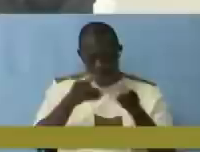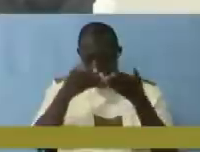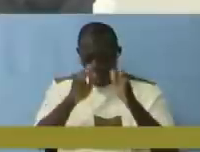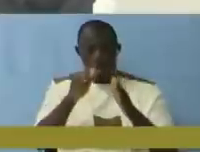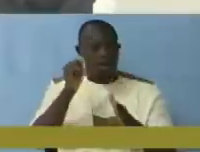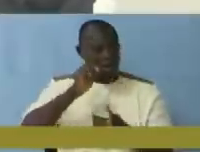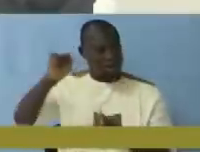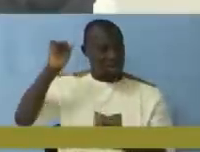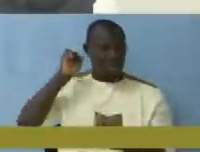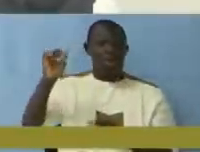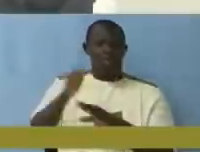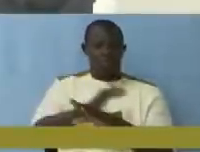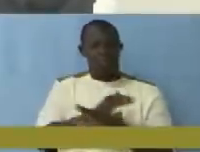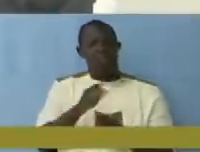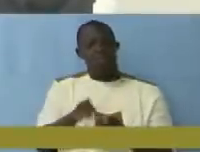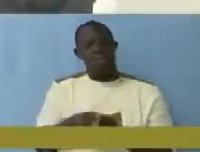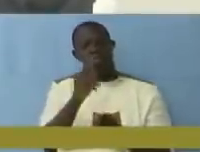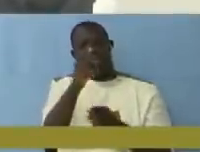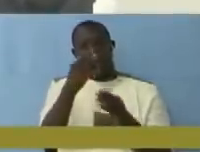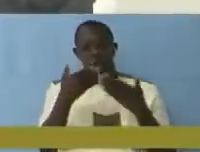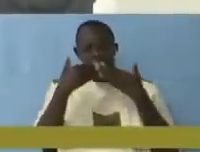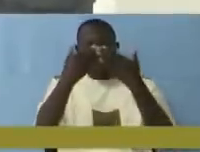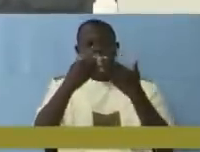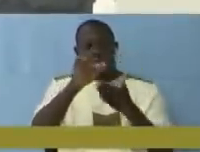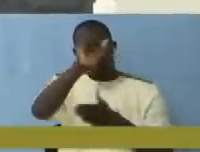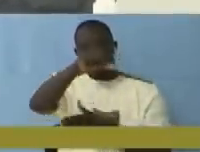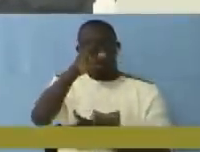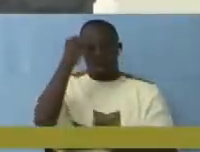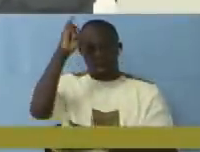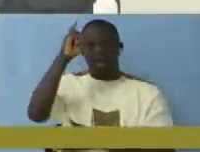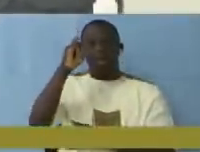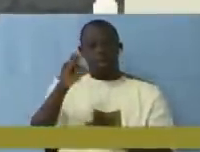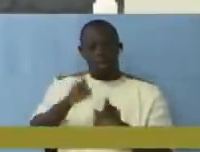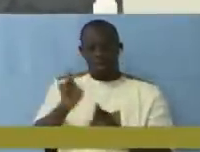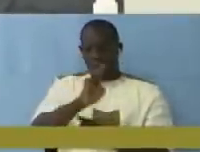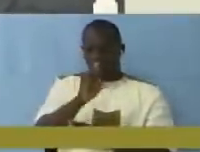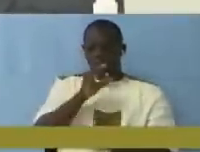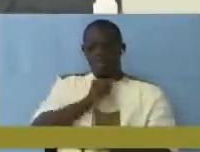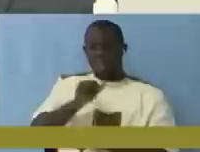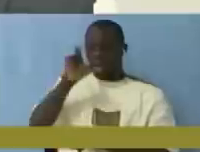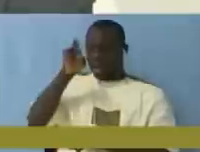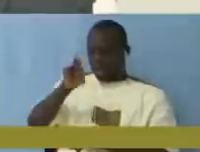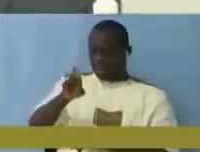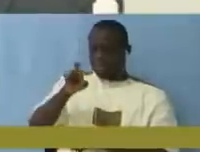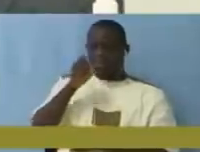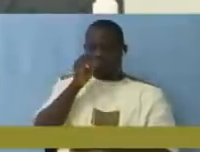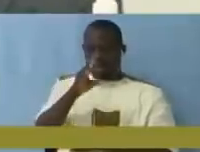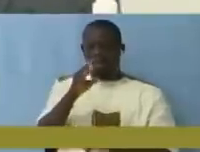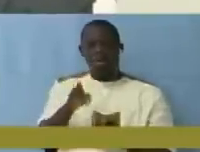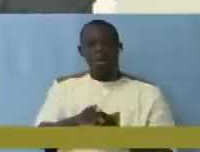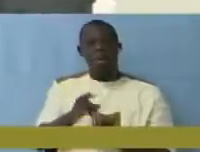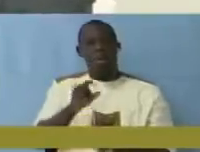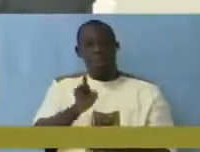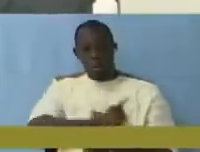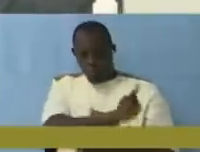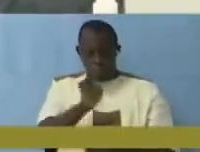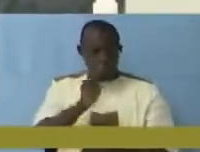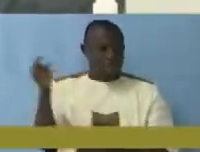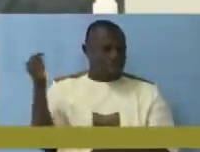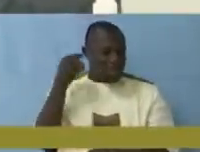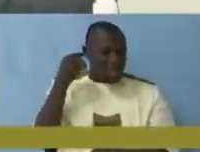allegation laid against me. You are giving me your opinion. This is what Mr. X You said. see, we have had exactly the